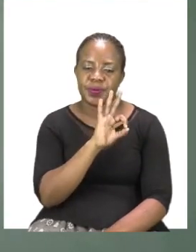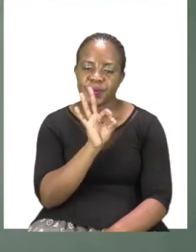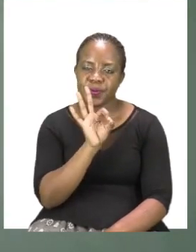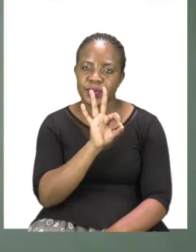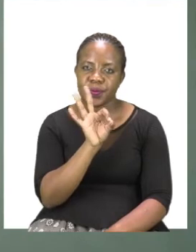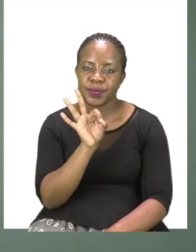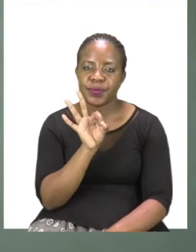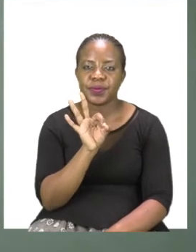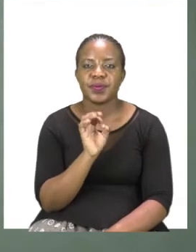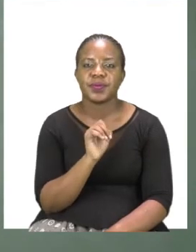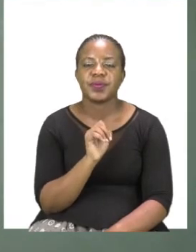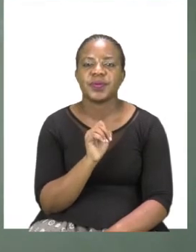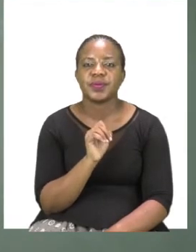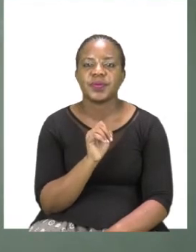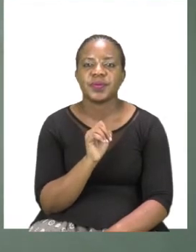February.